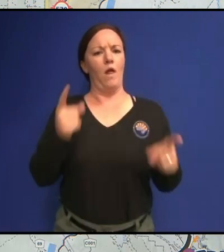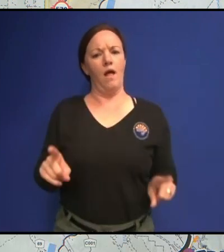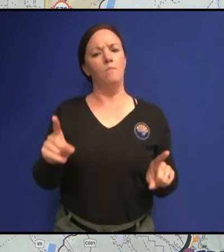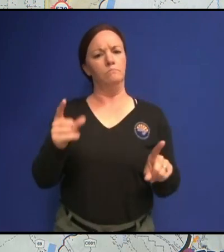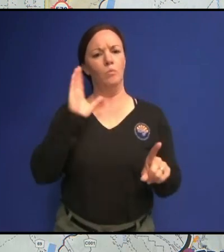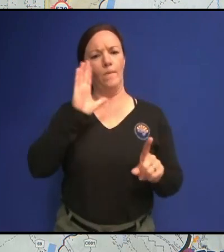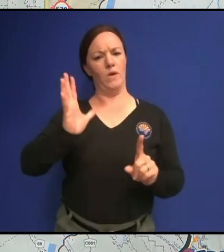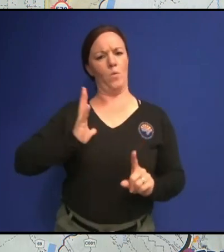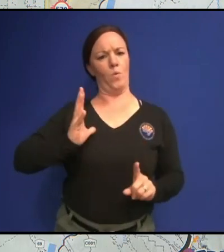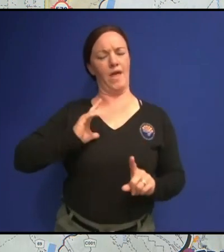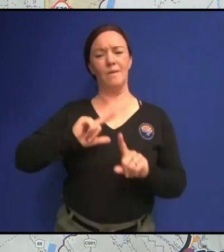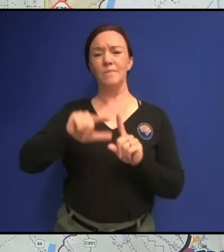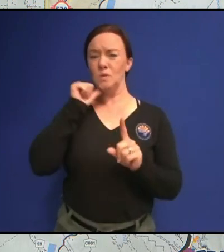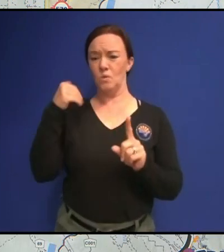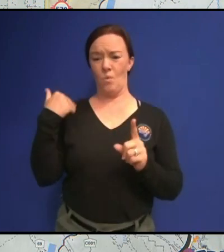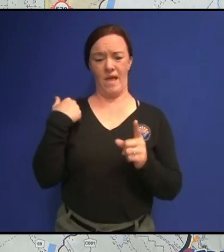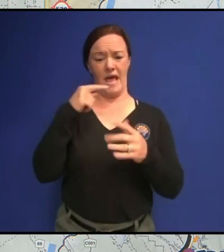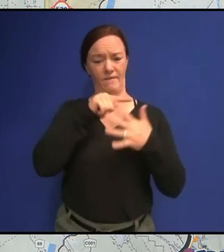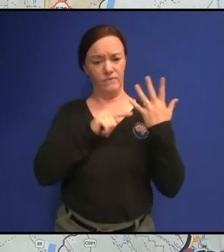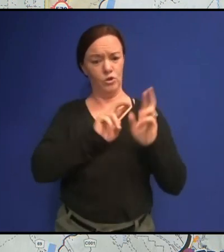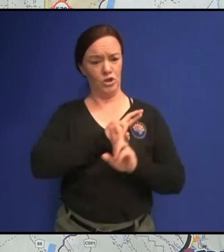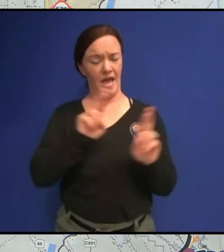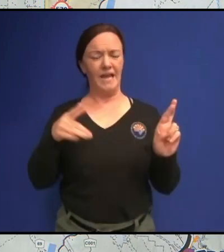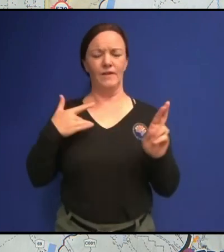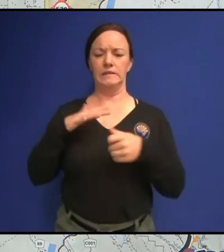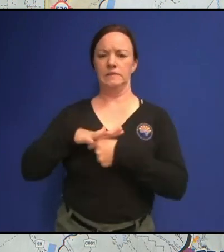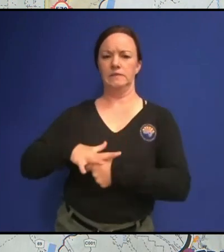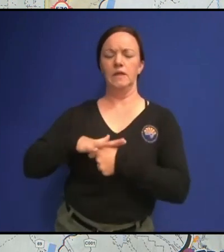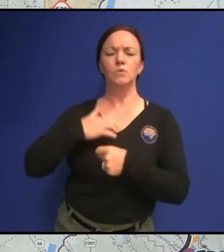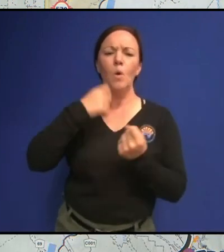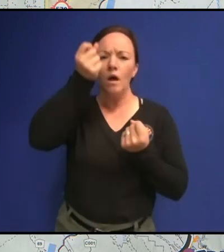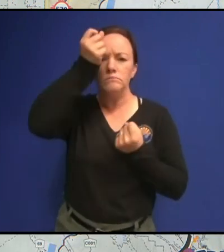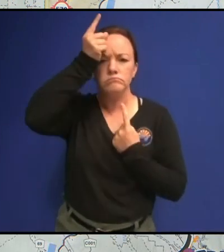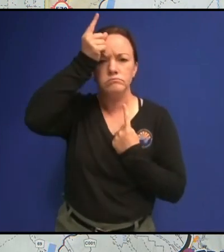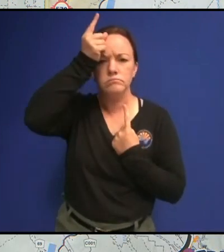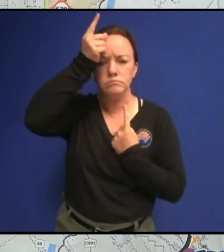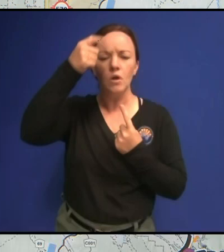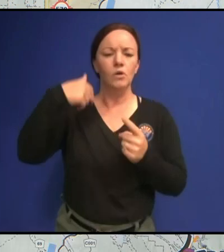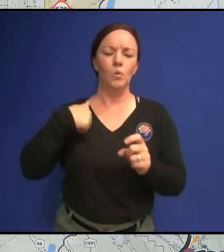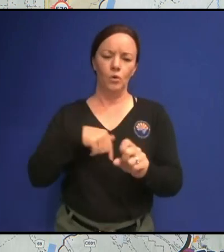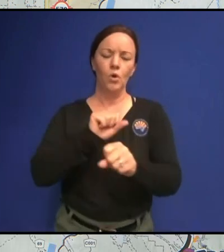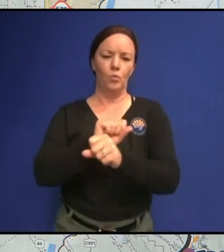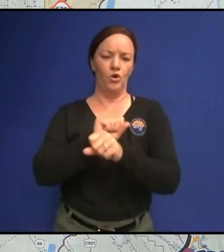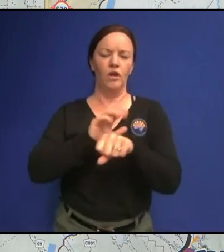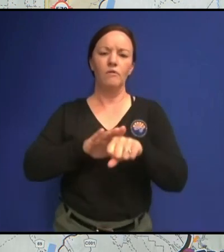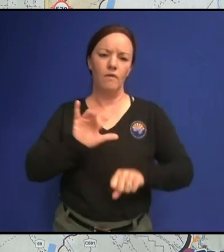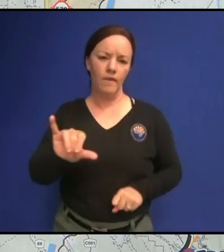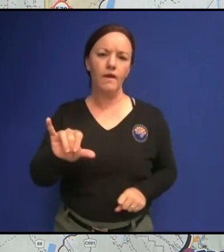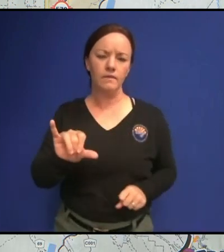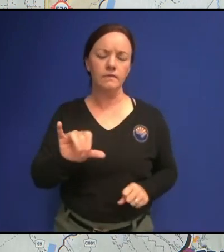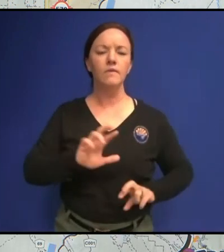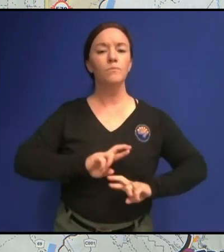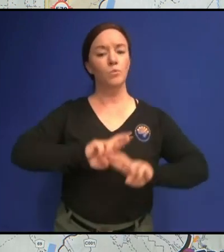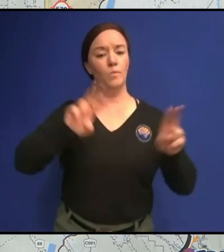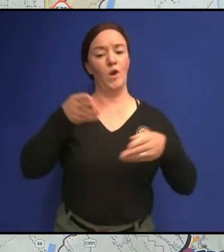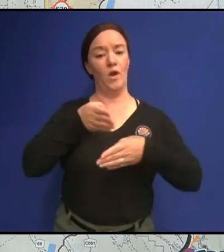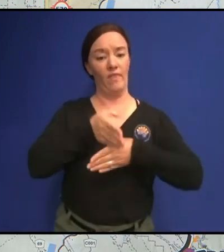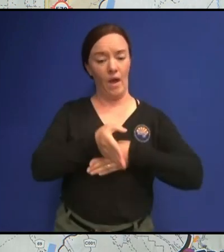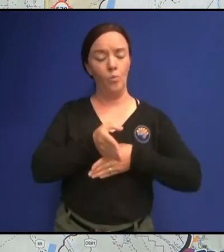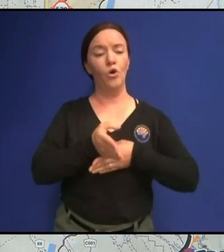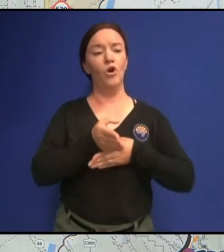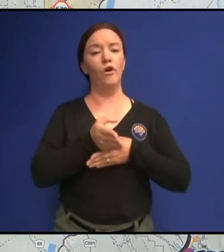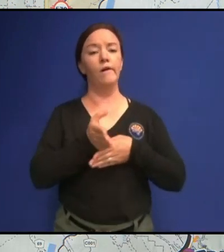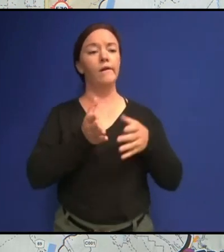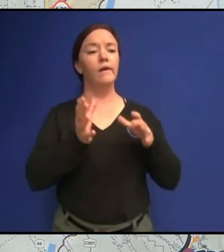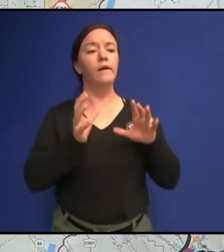stressful. So we're working on that. We're working on getting that wood delivered to locations close to the